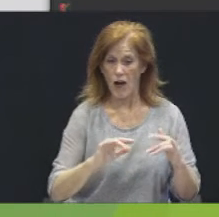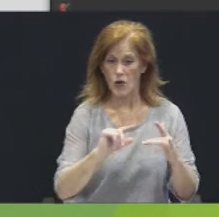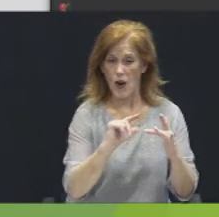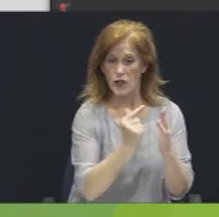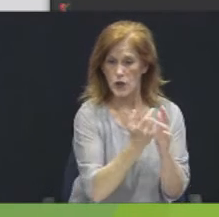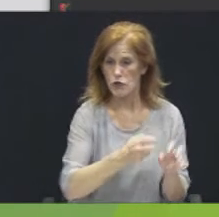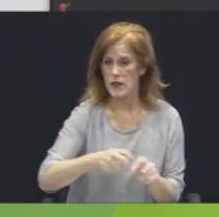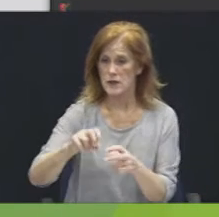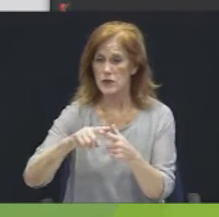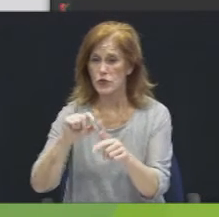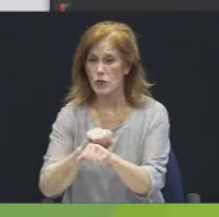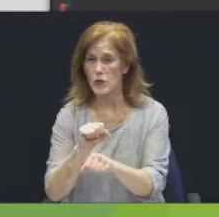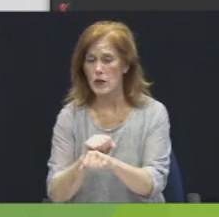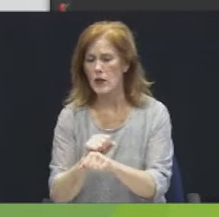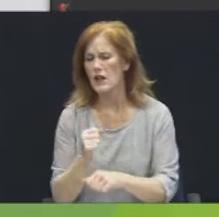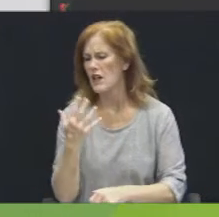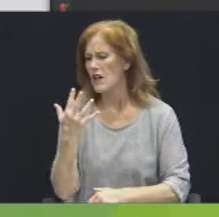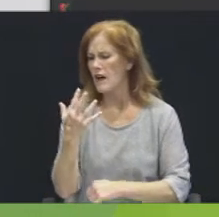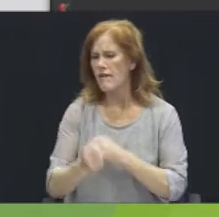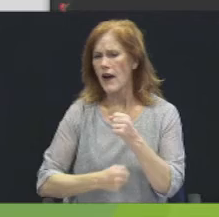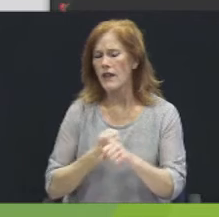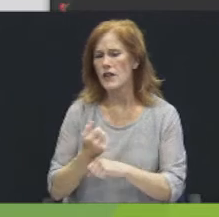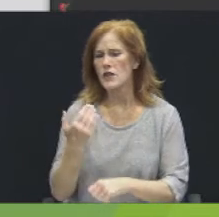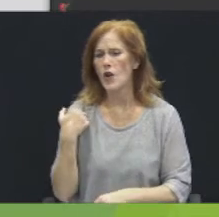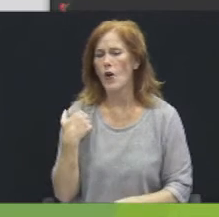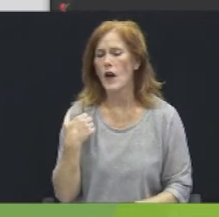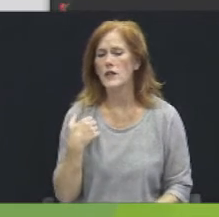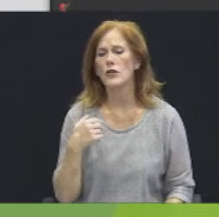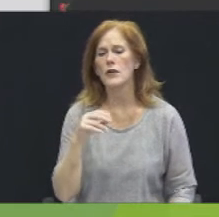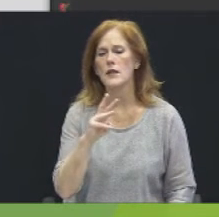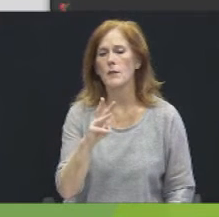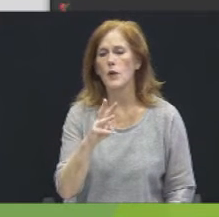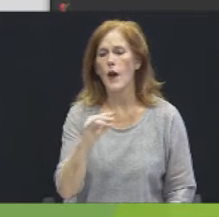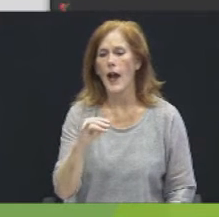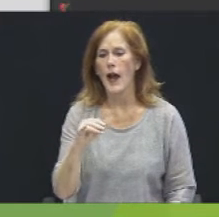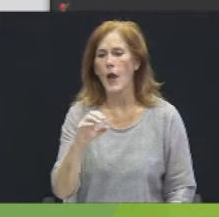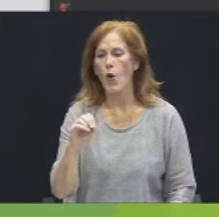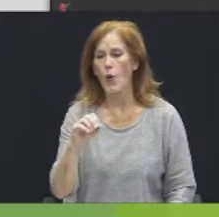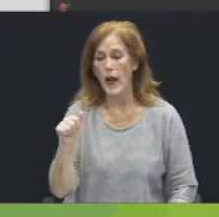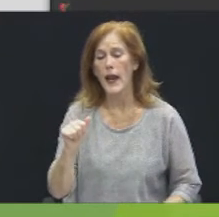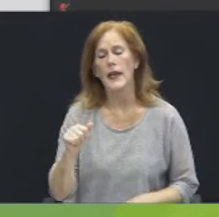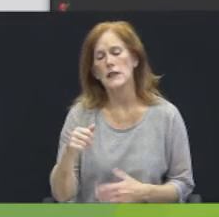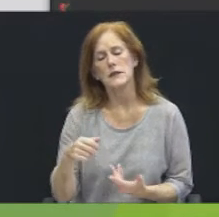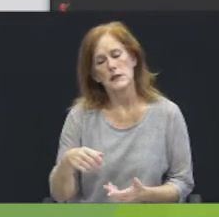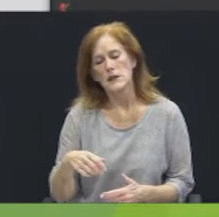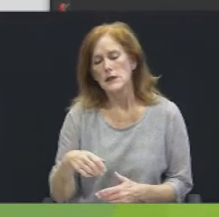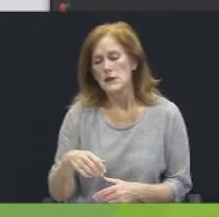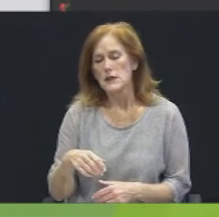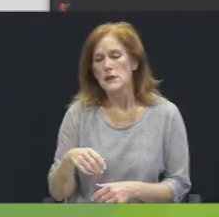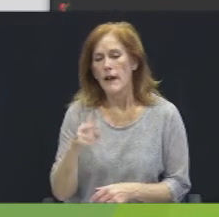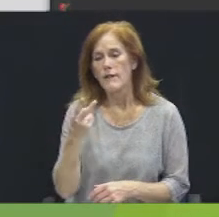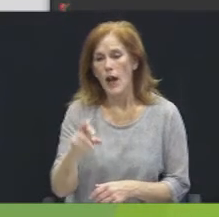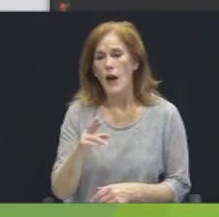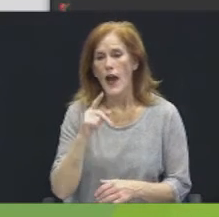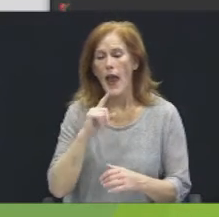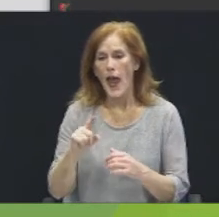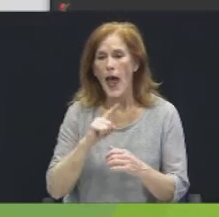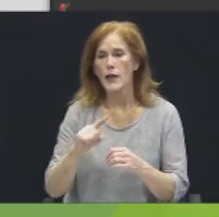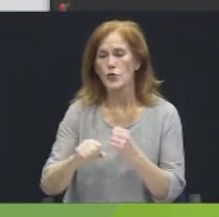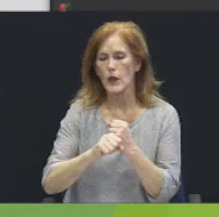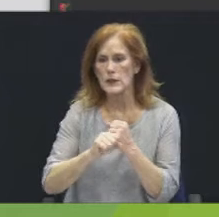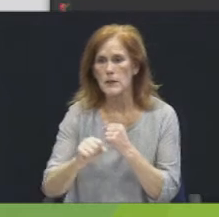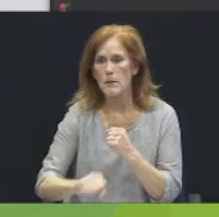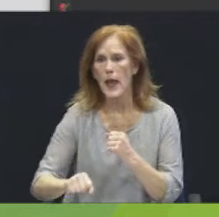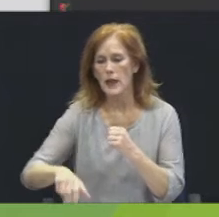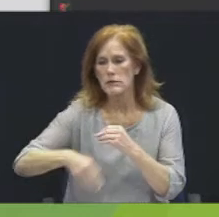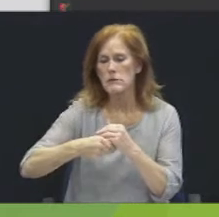About 5 years ago, under WIOA, VR had to really, really expand the amount of individuals